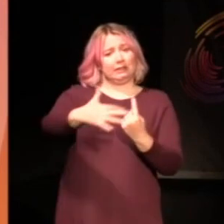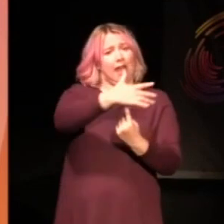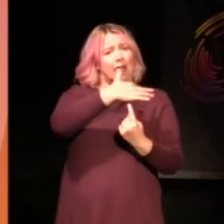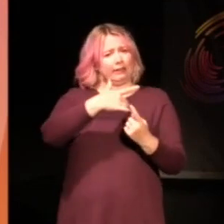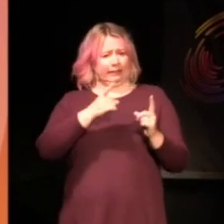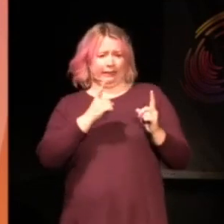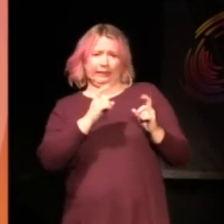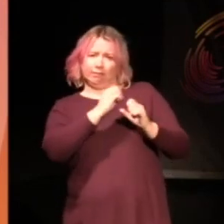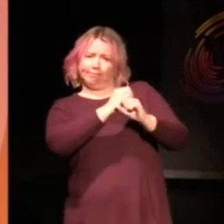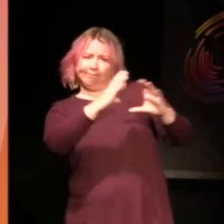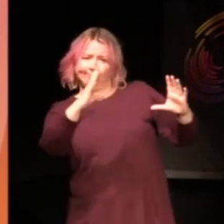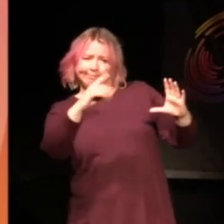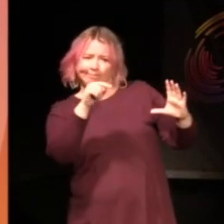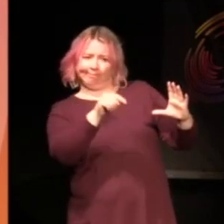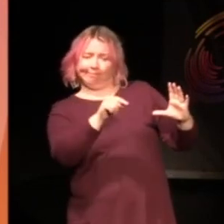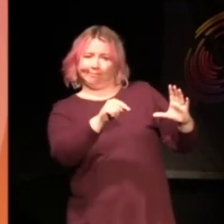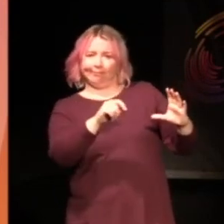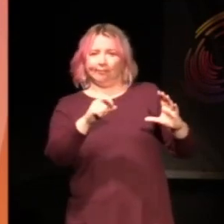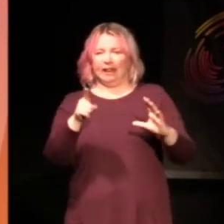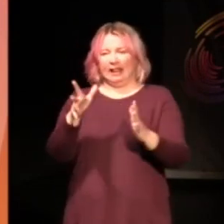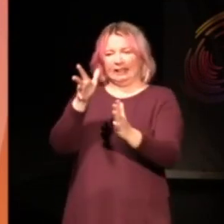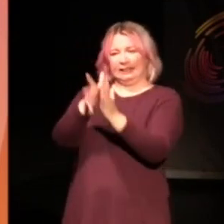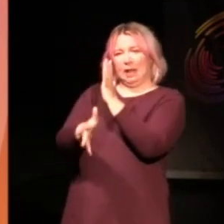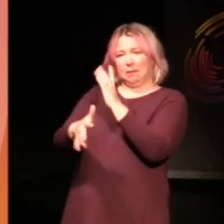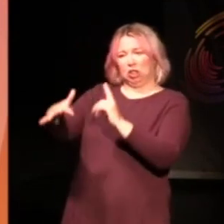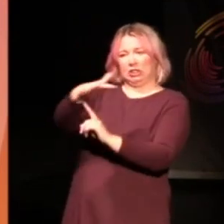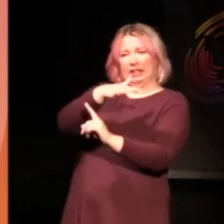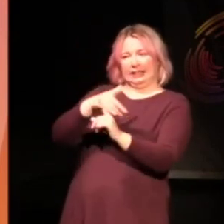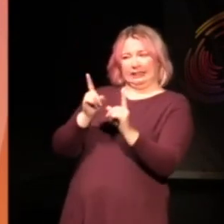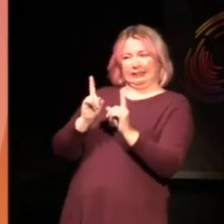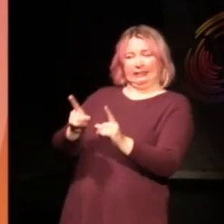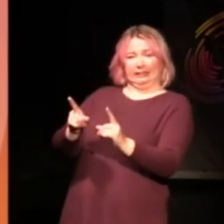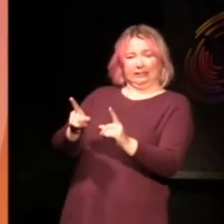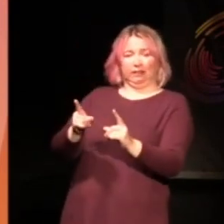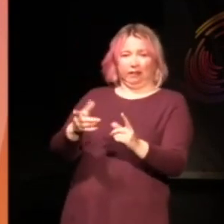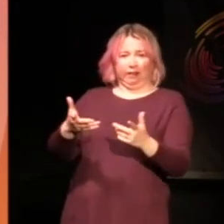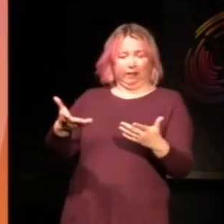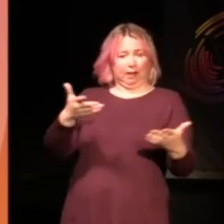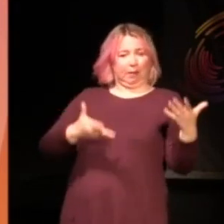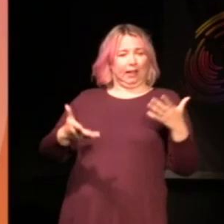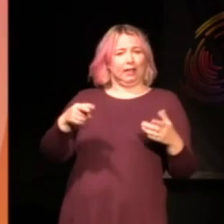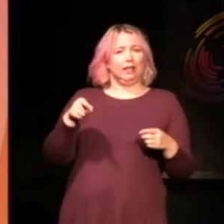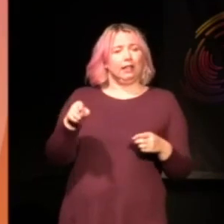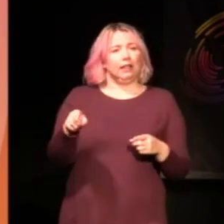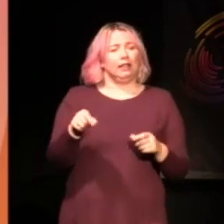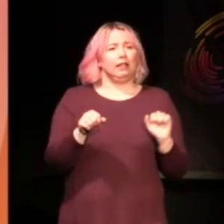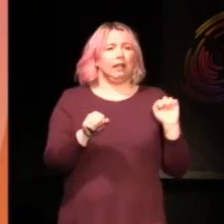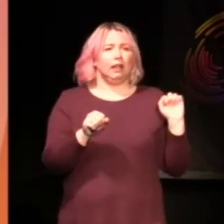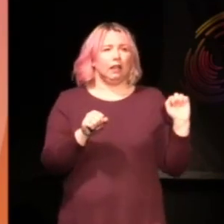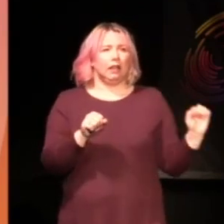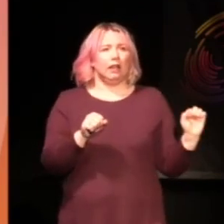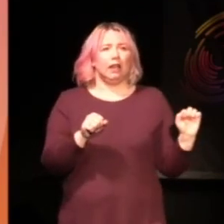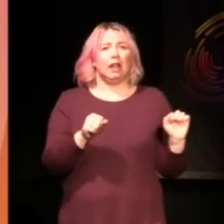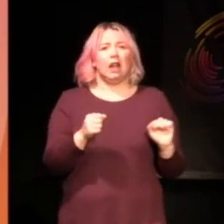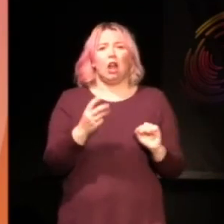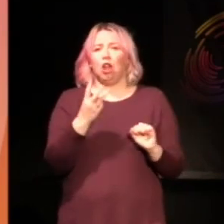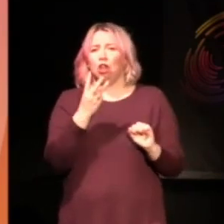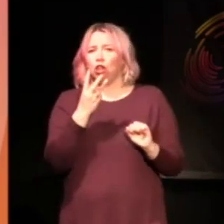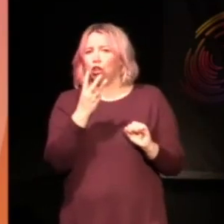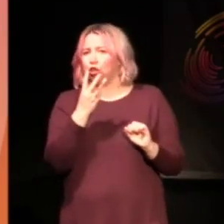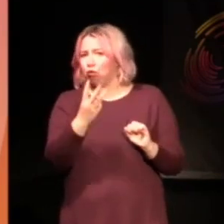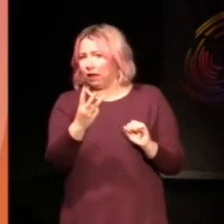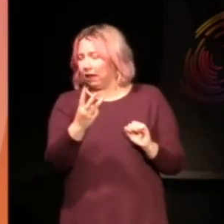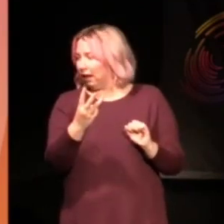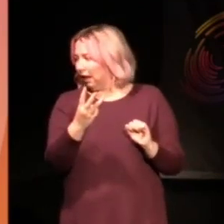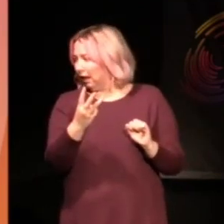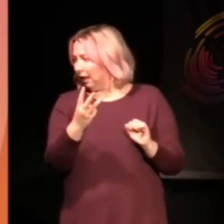what a damaged society looks like. And I was just wondering, the community in your novel, the Flea Palace, whether that's sort of